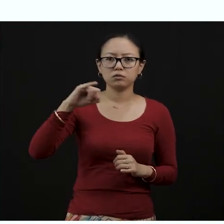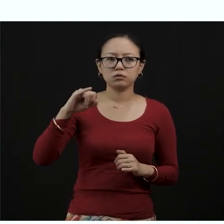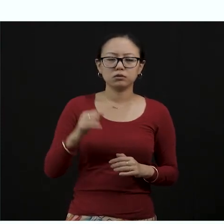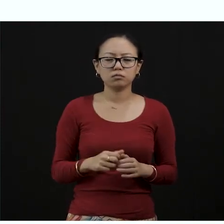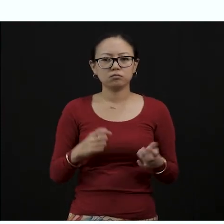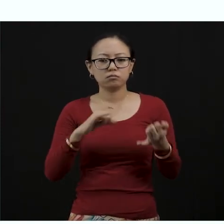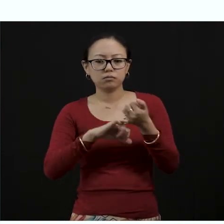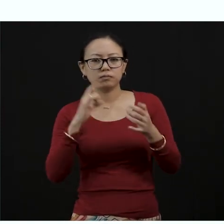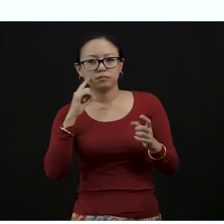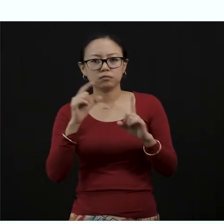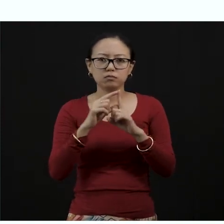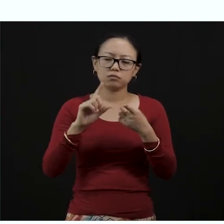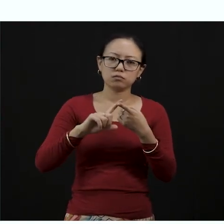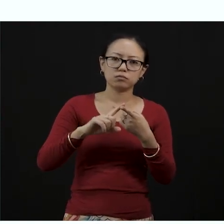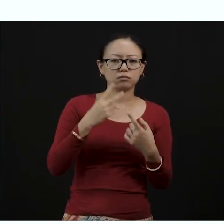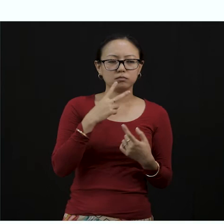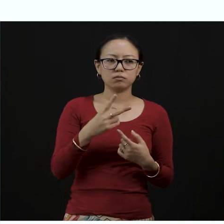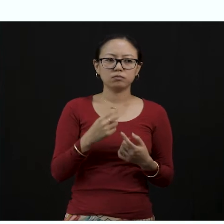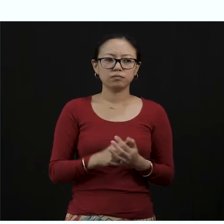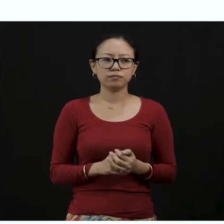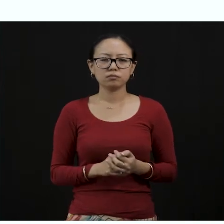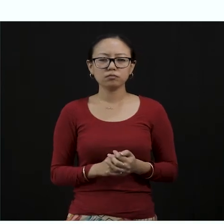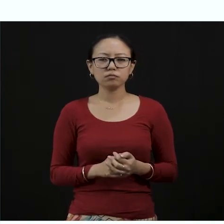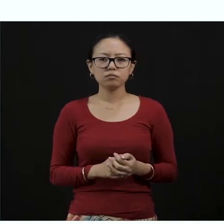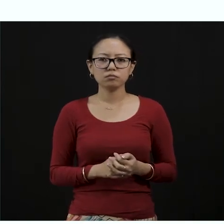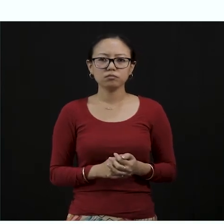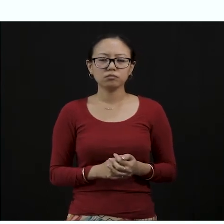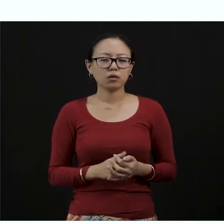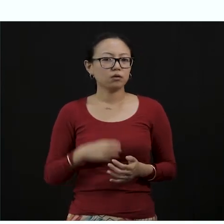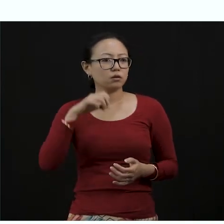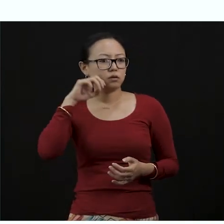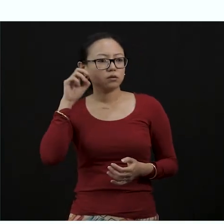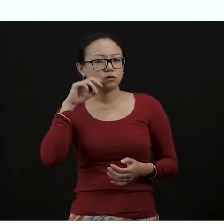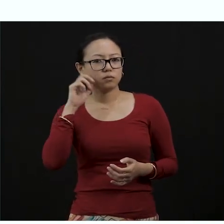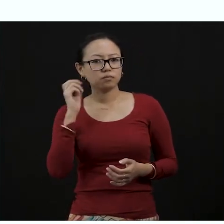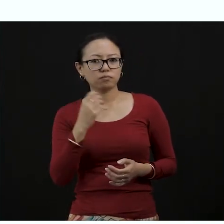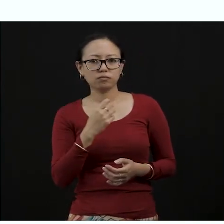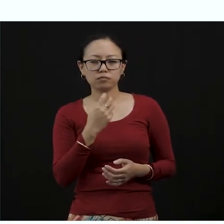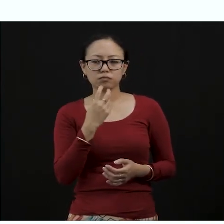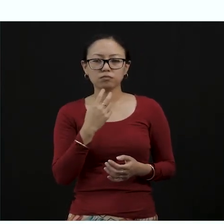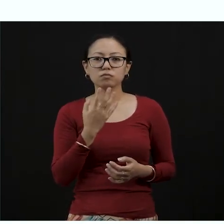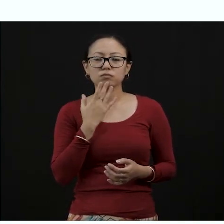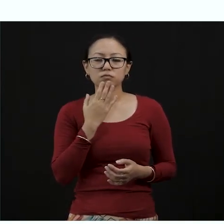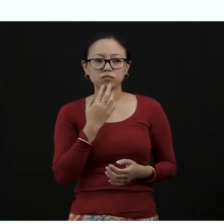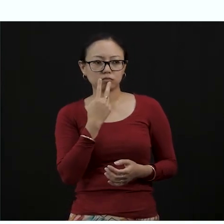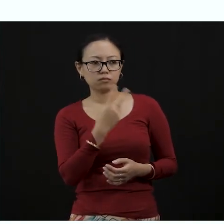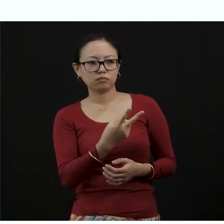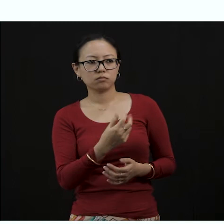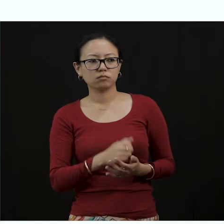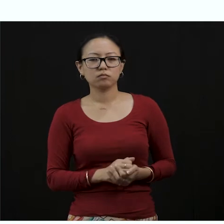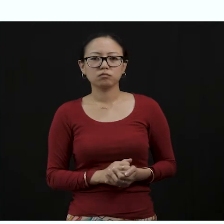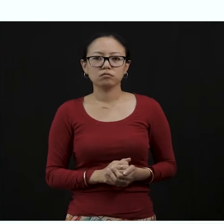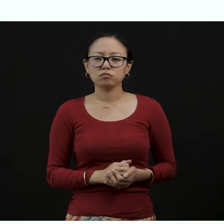So the yellow color, you see the yellow color. So the surface of the solid, that is called again face again, and